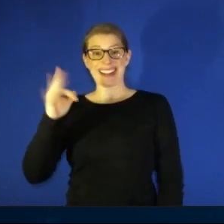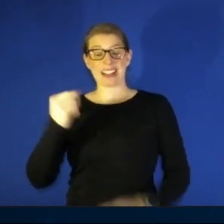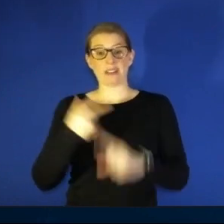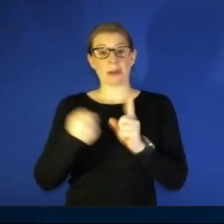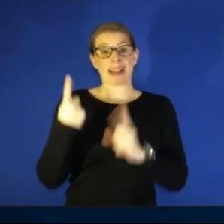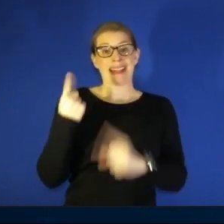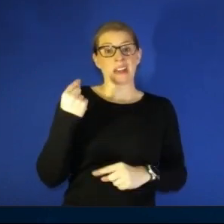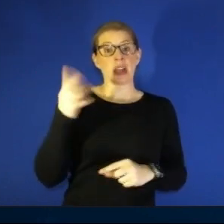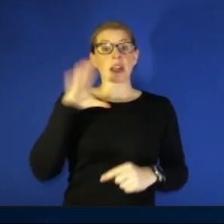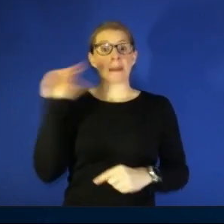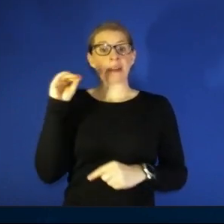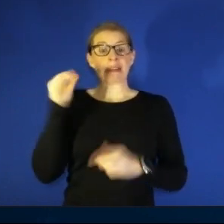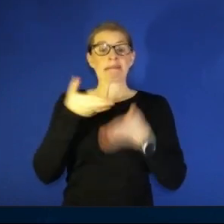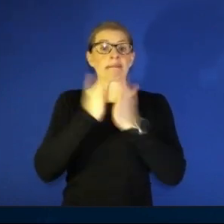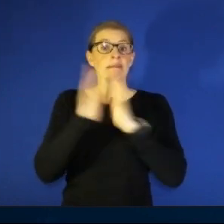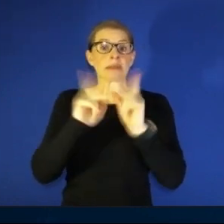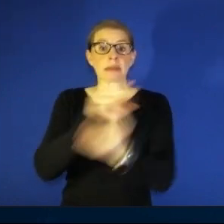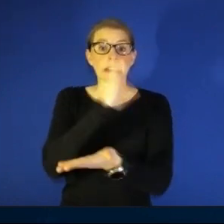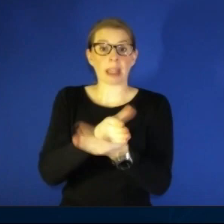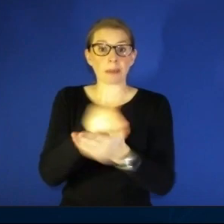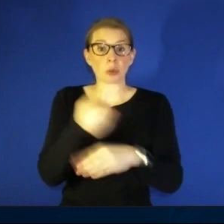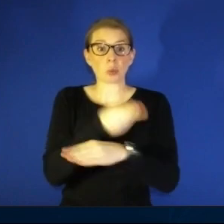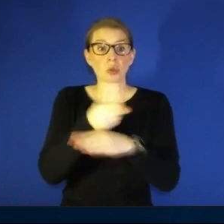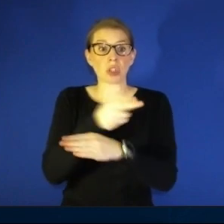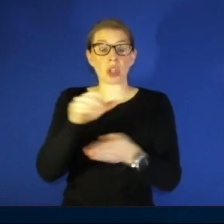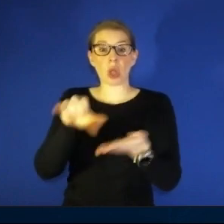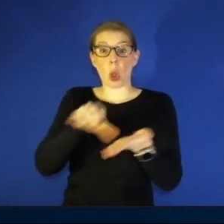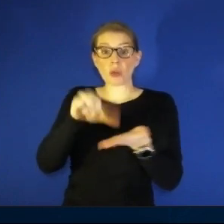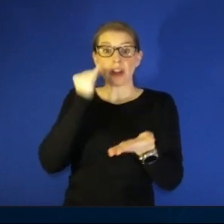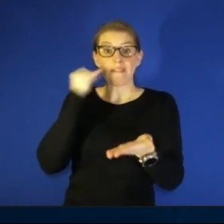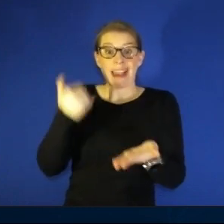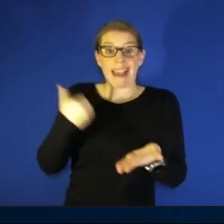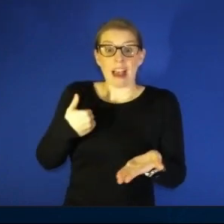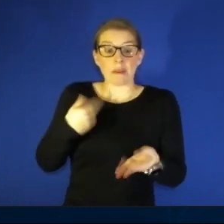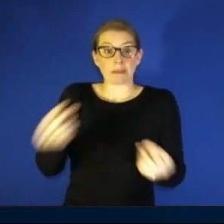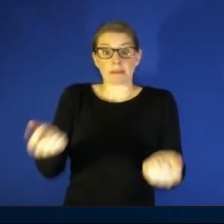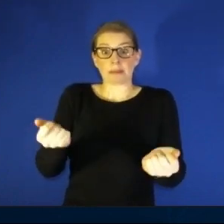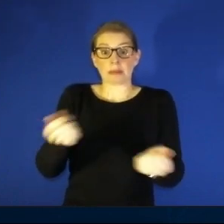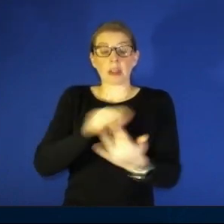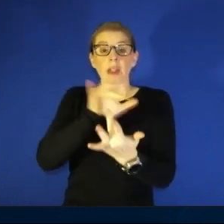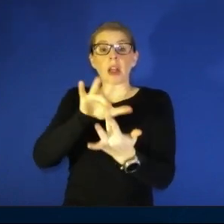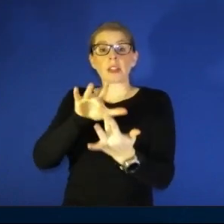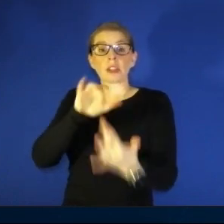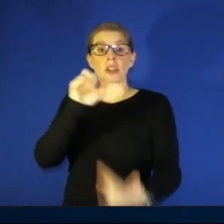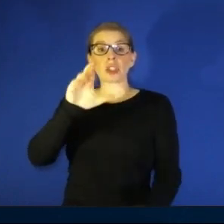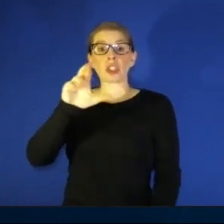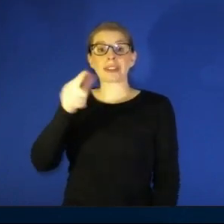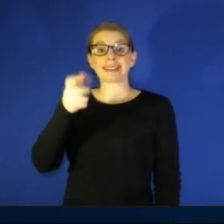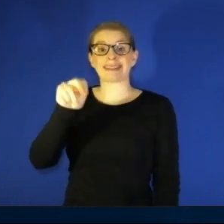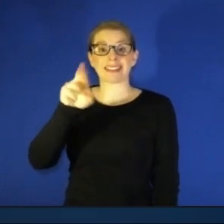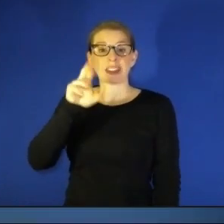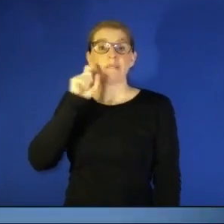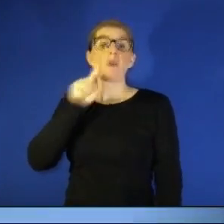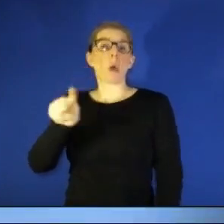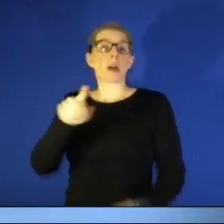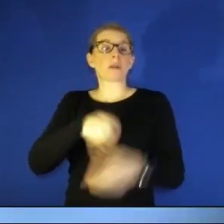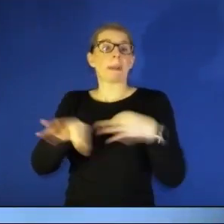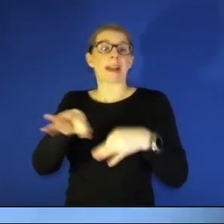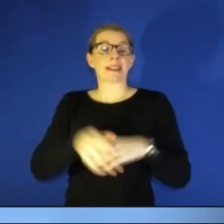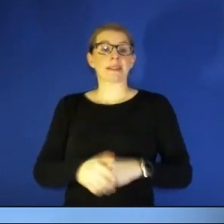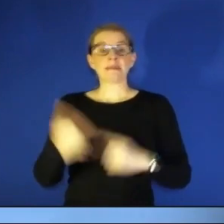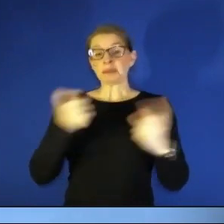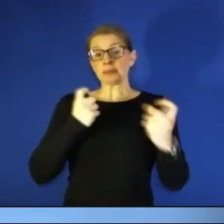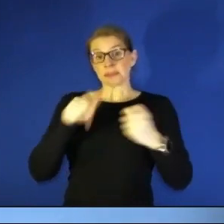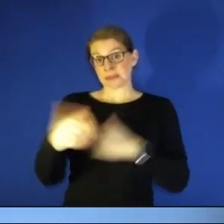people to stop using the lotion. If you think you have it, do that immediately and contact Jergens for a replacement. Get your questions sent into us this morning